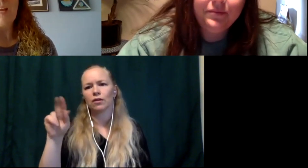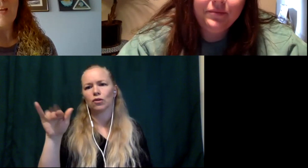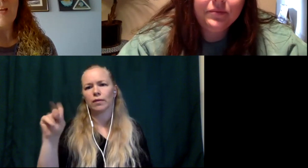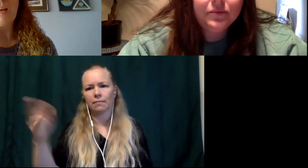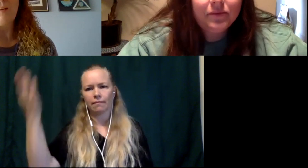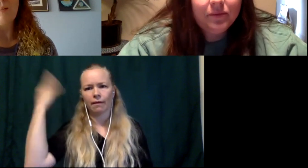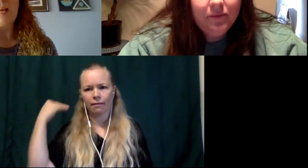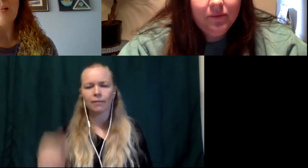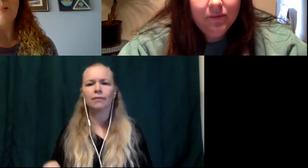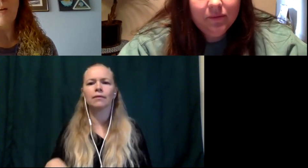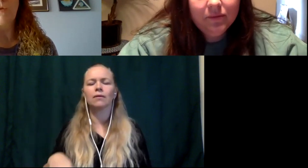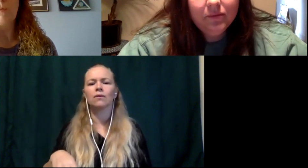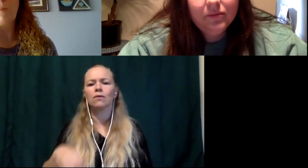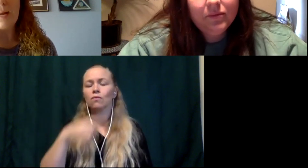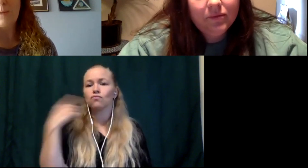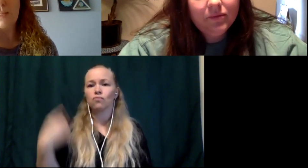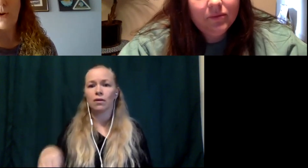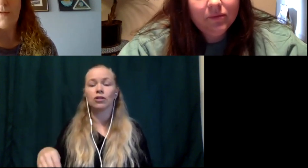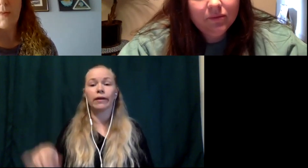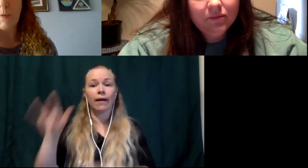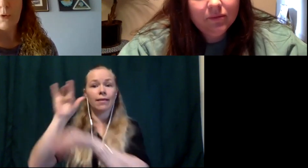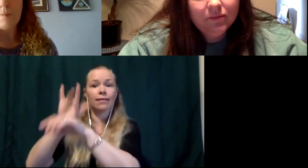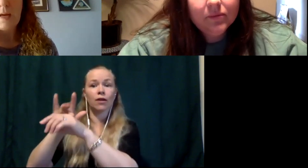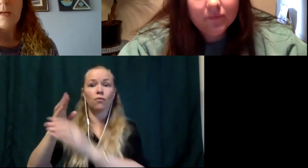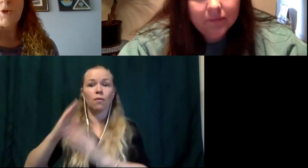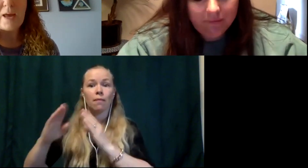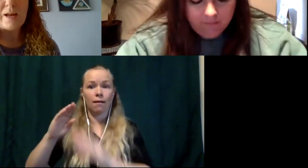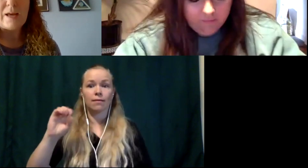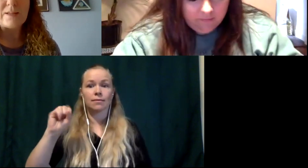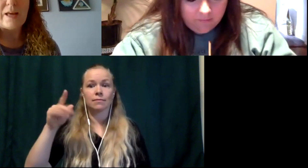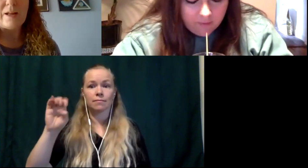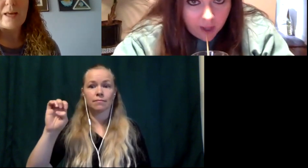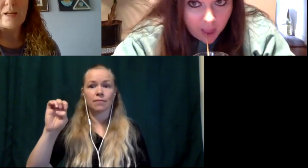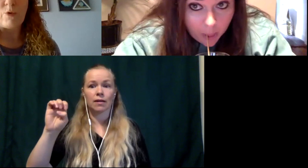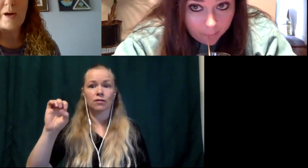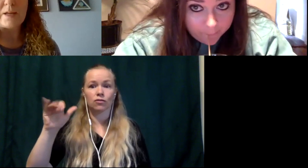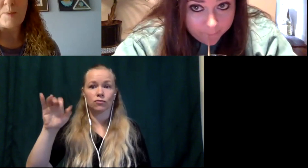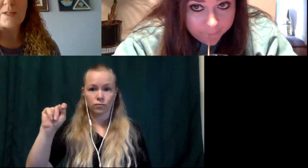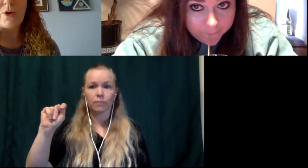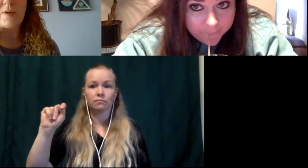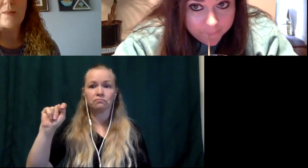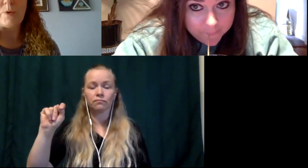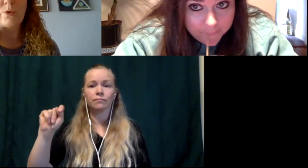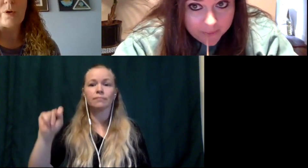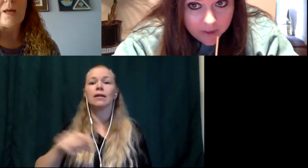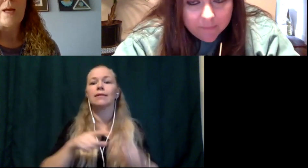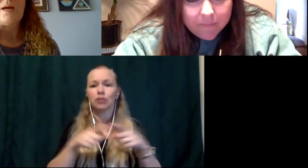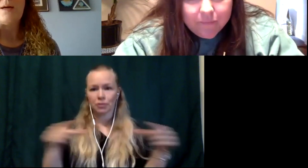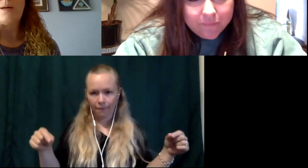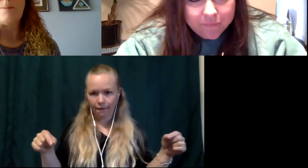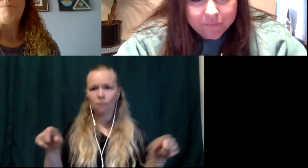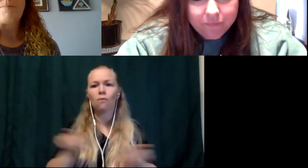they landed several robotic spacecraft on the moon. Japan has landed robotic spacecraft on the moon.